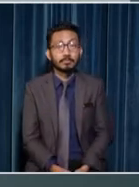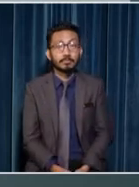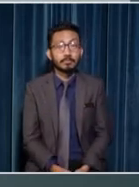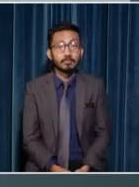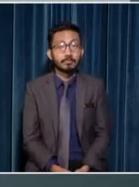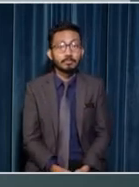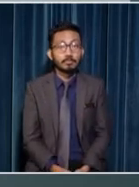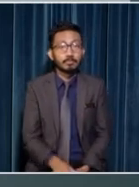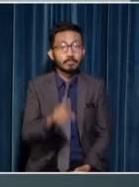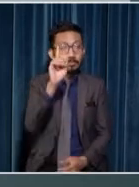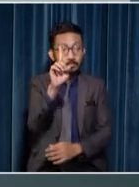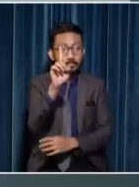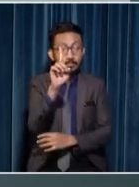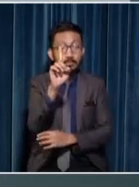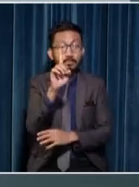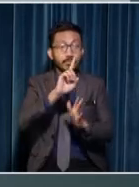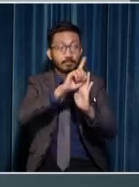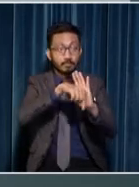is 12 hours.